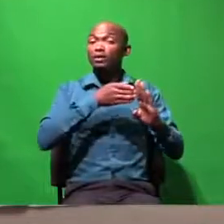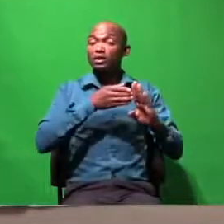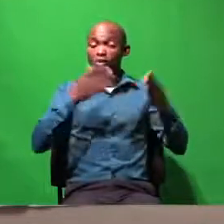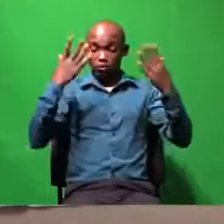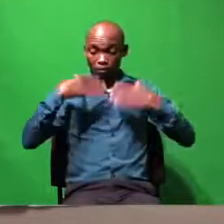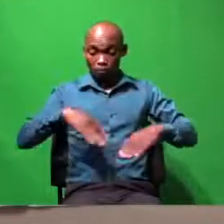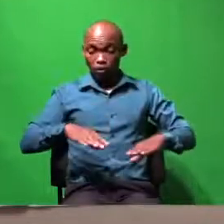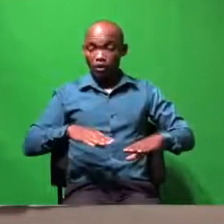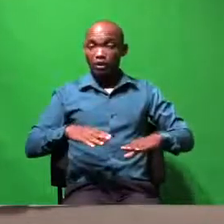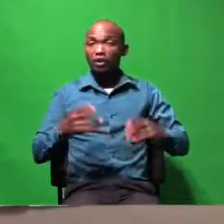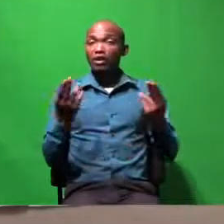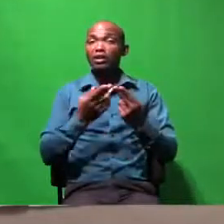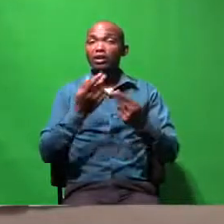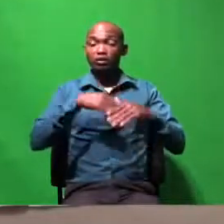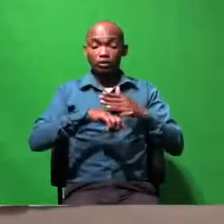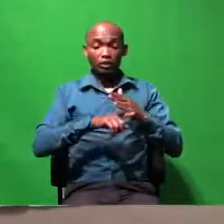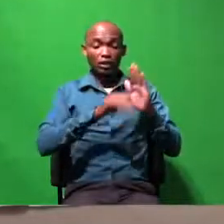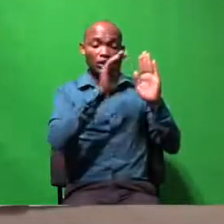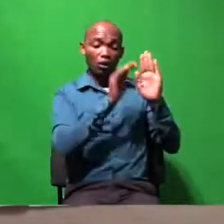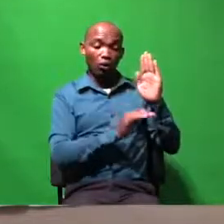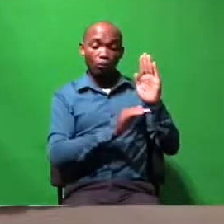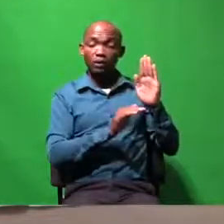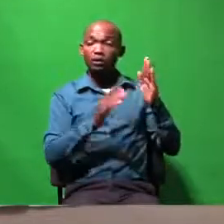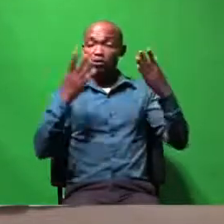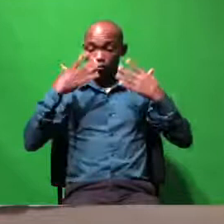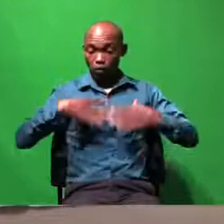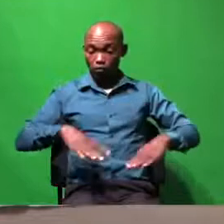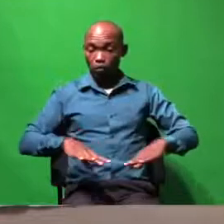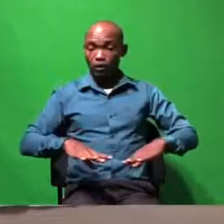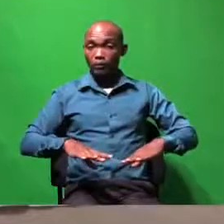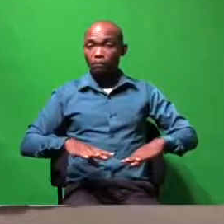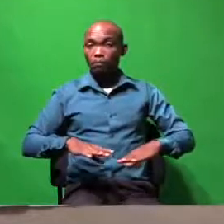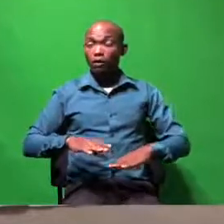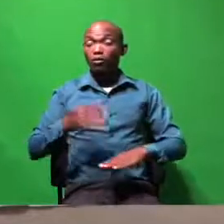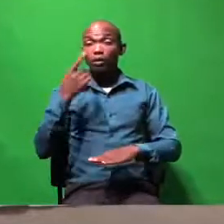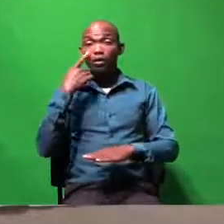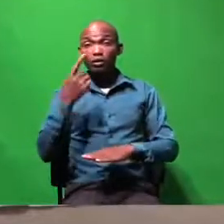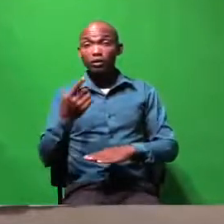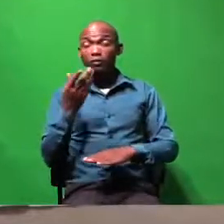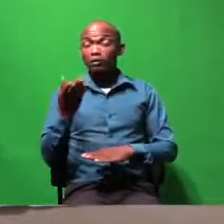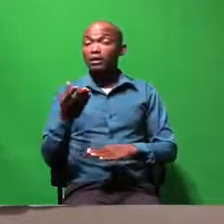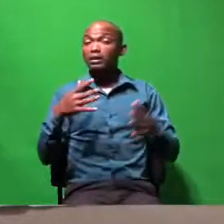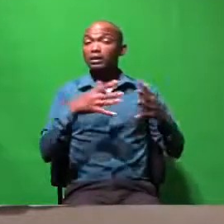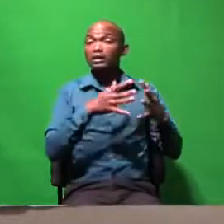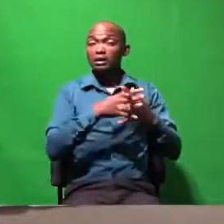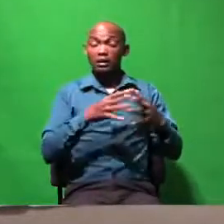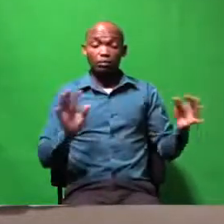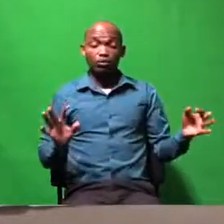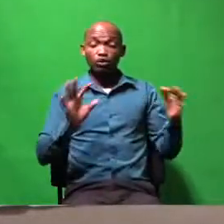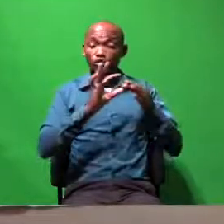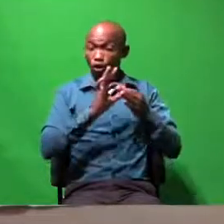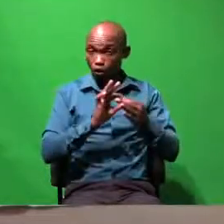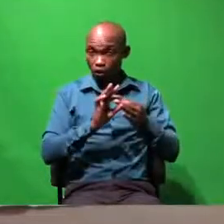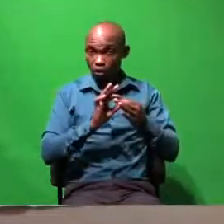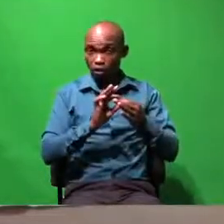inferior located at the lower parts of the body. So here we see that the lymphatic system join with